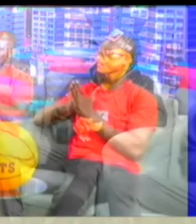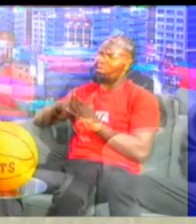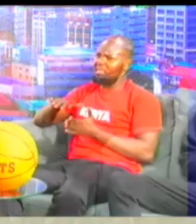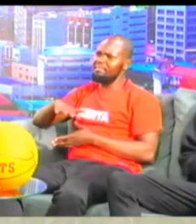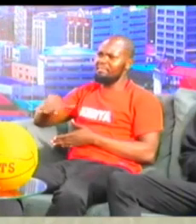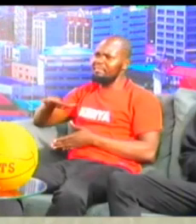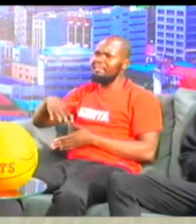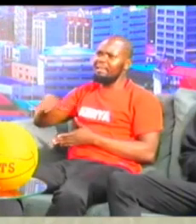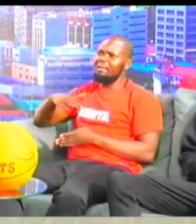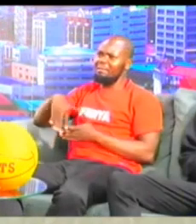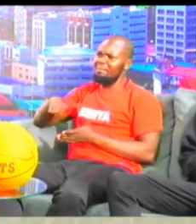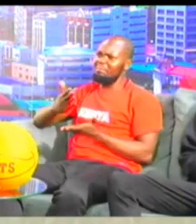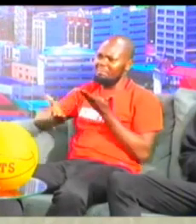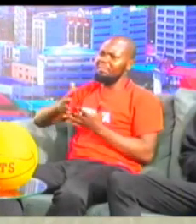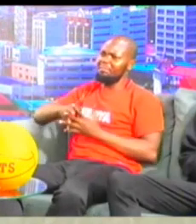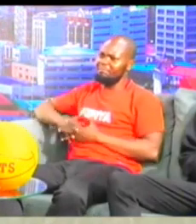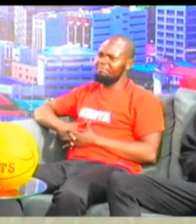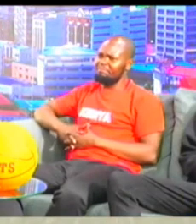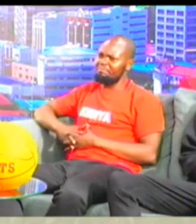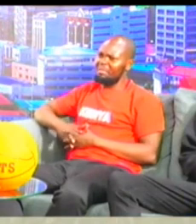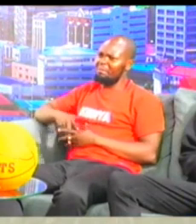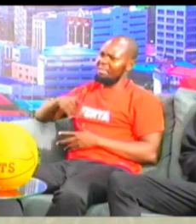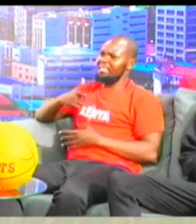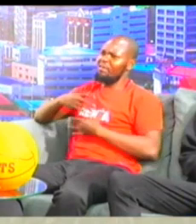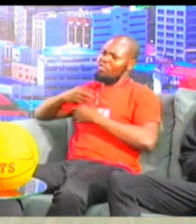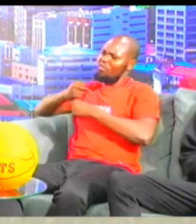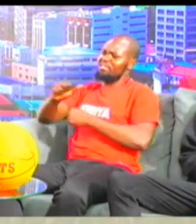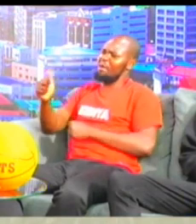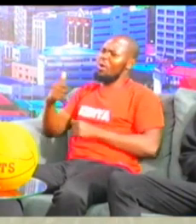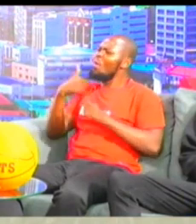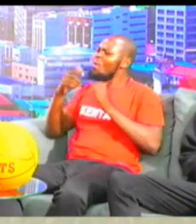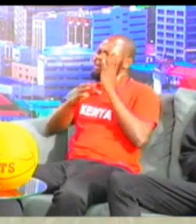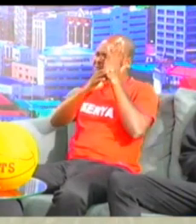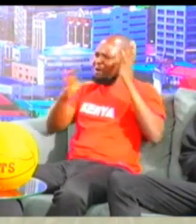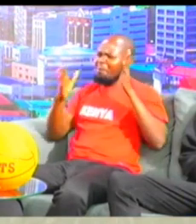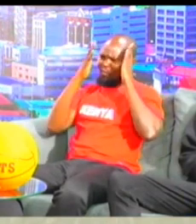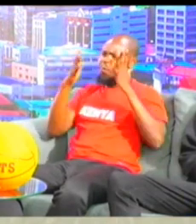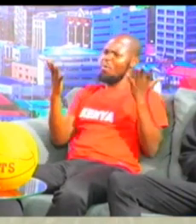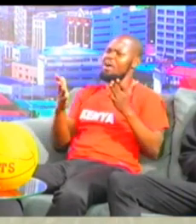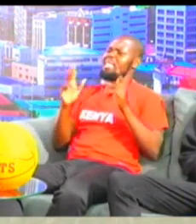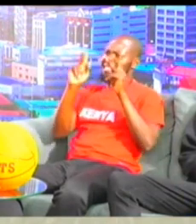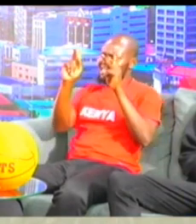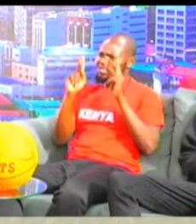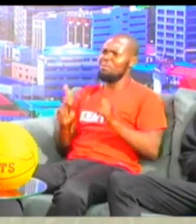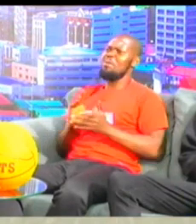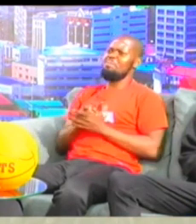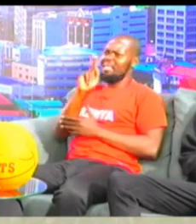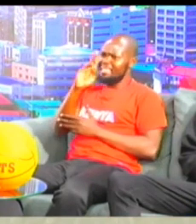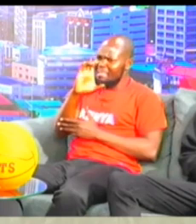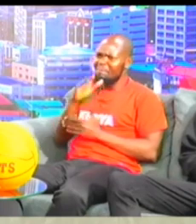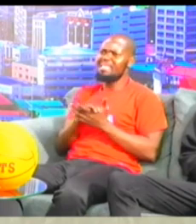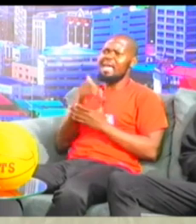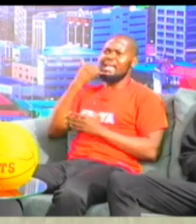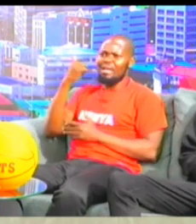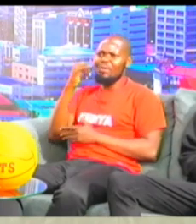Tricky sana. I think Makueni, Okay. because of their terrain and also their practice, but I think they